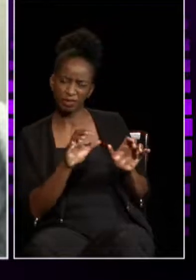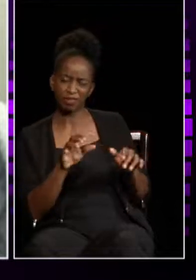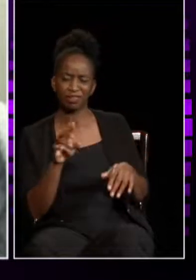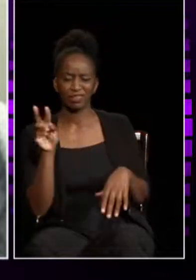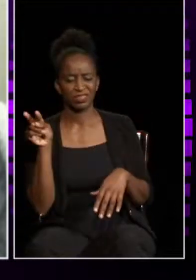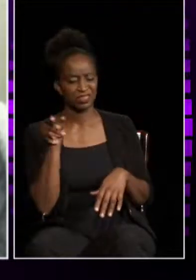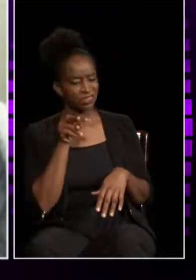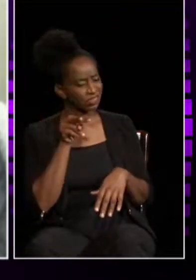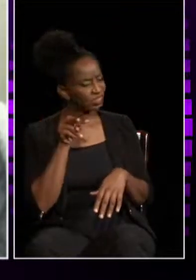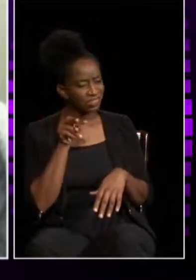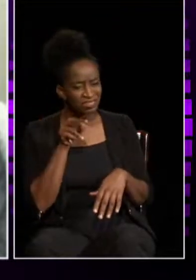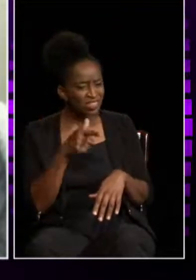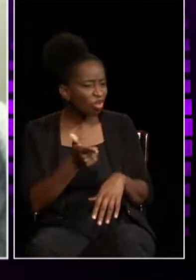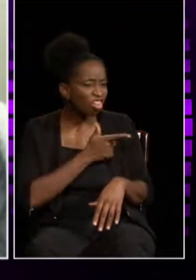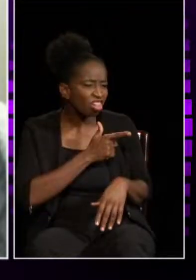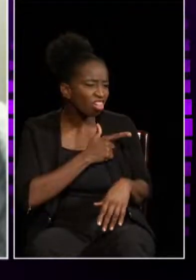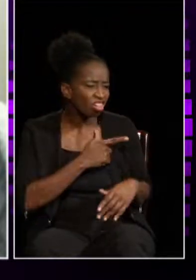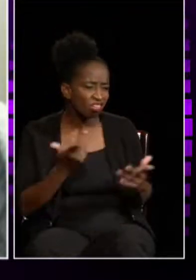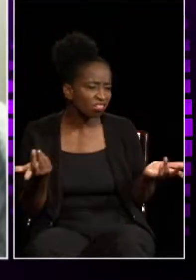or